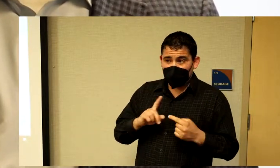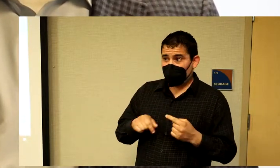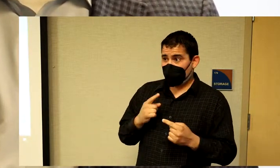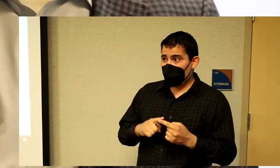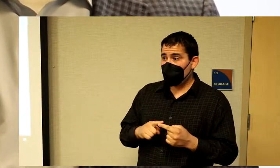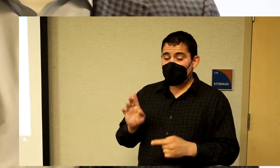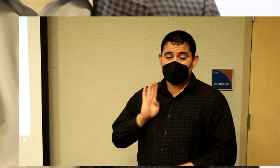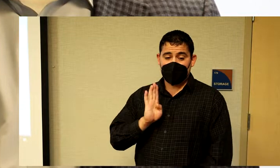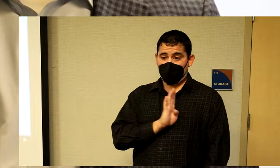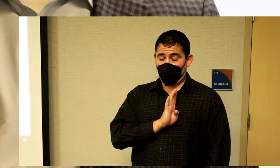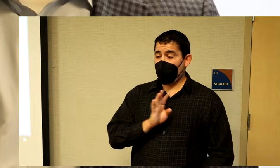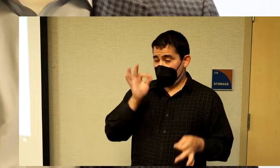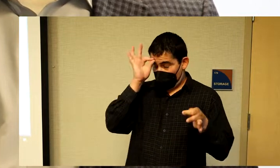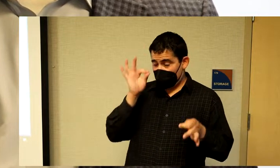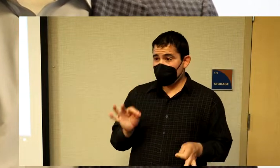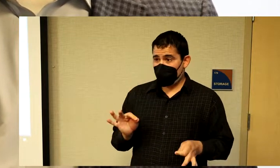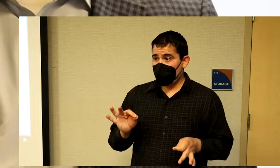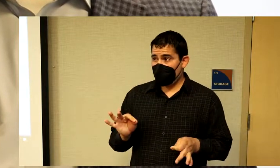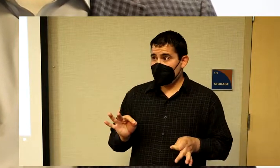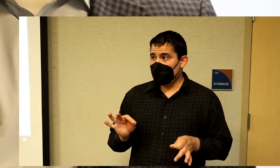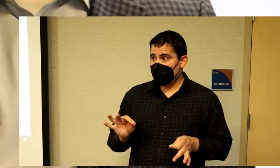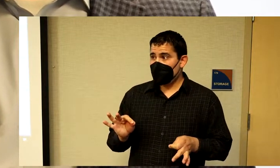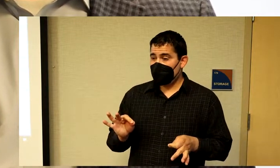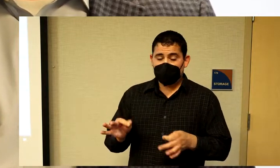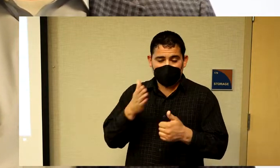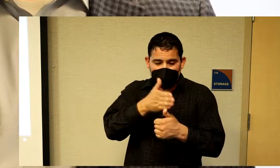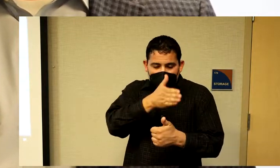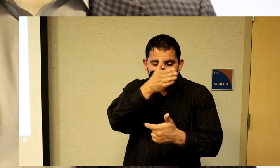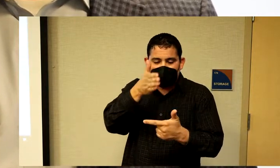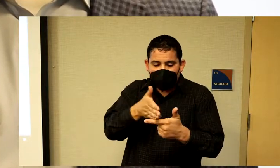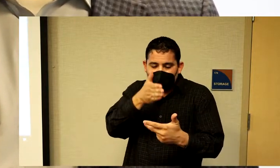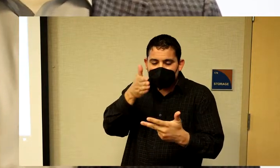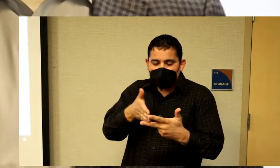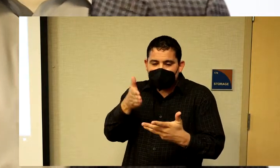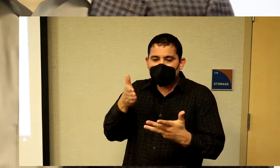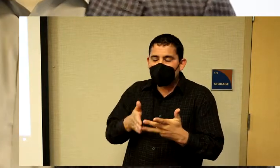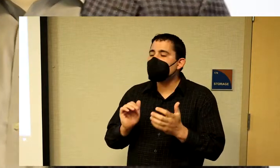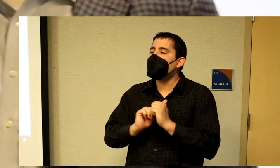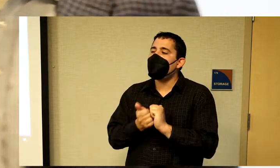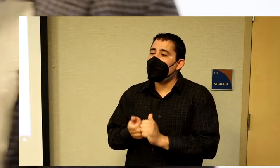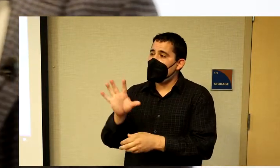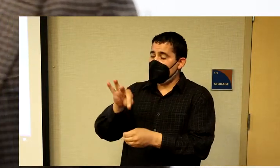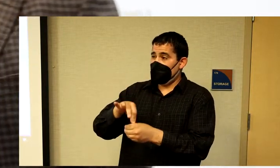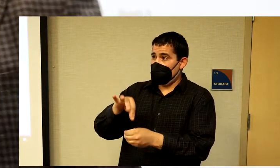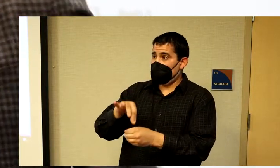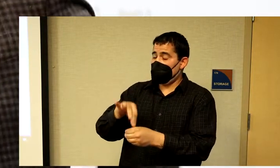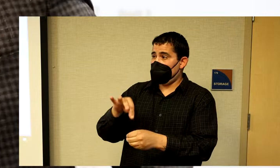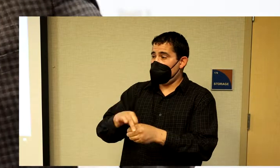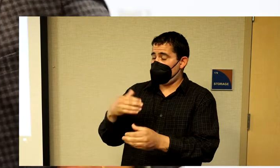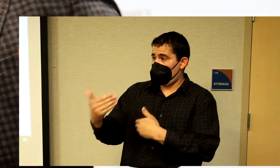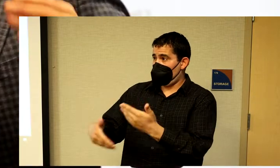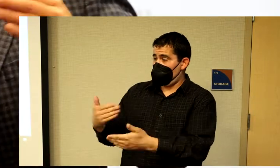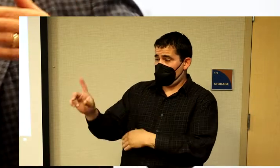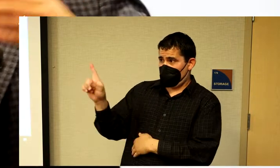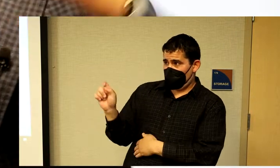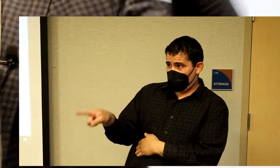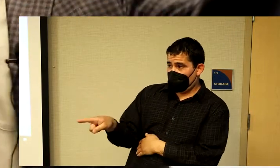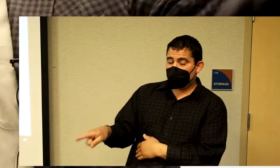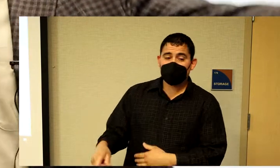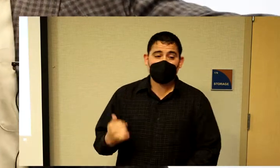board determines the sequencing of the election? Well, the only reason that it would be vacant is because it would